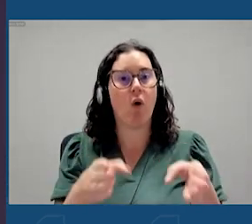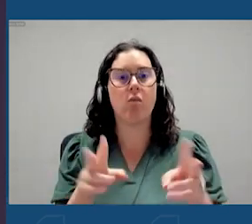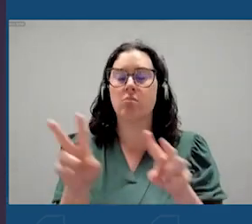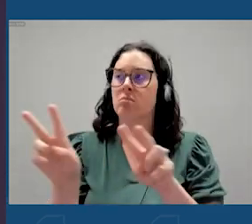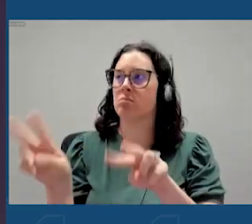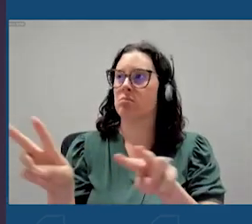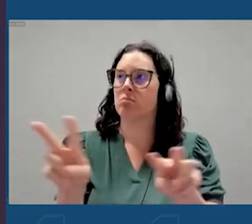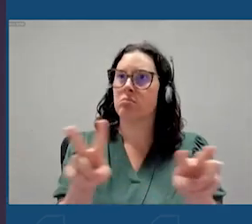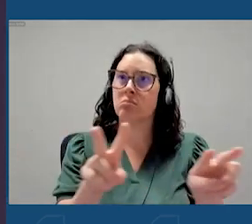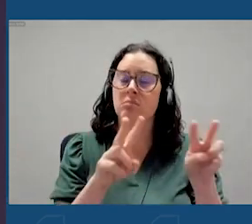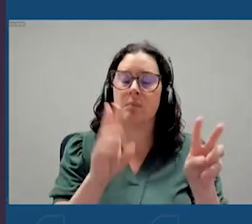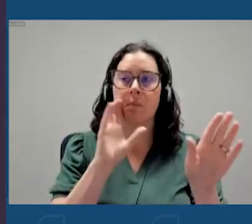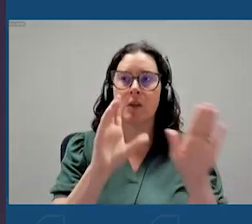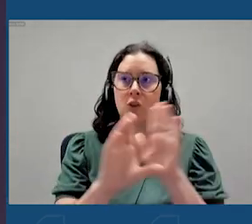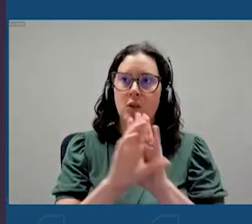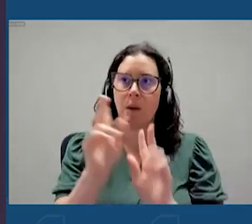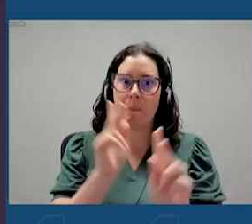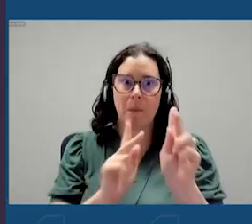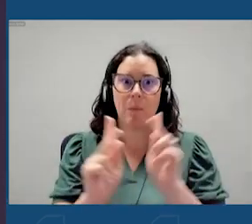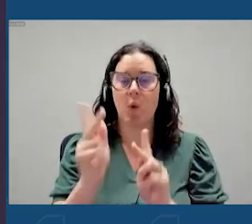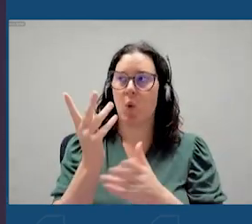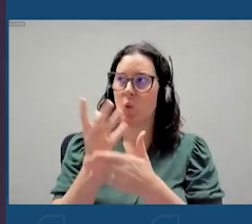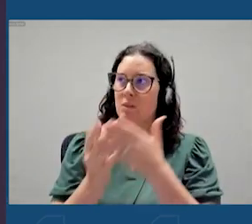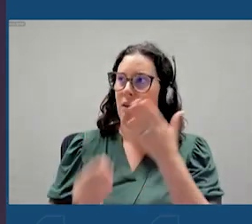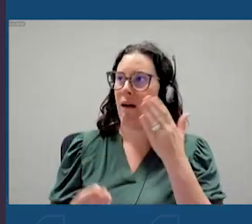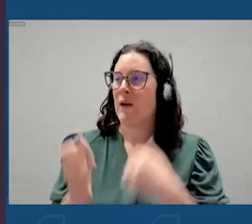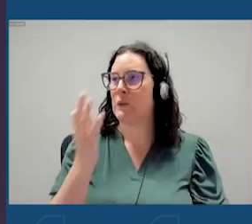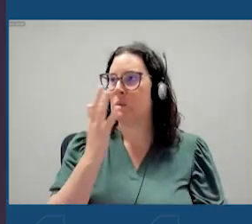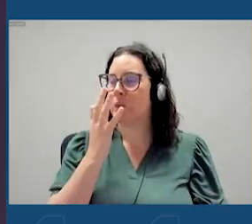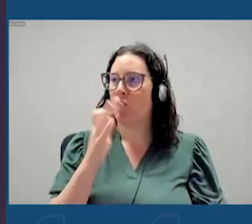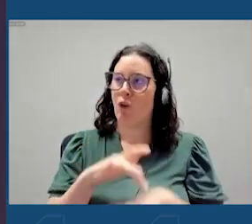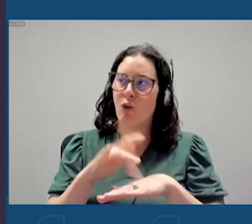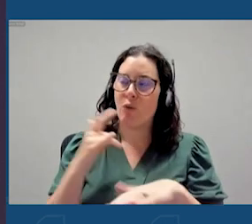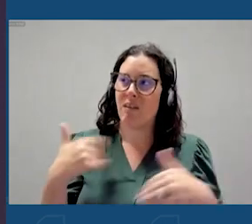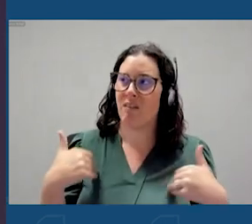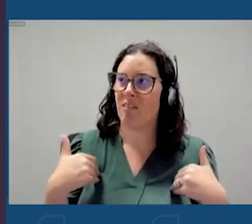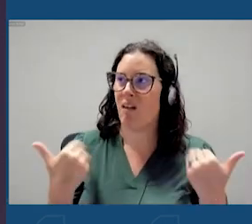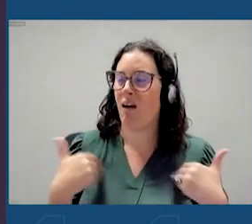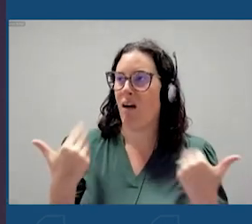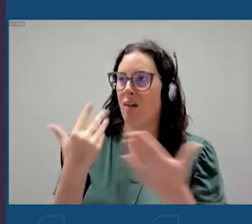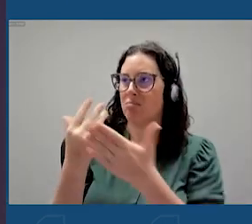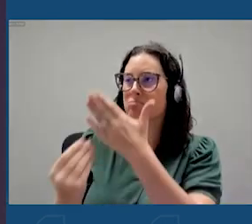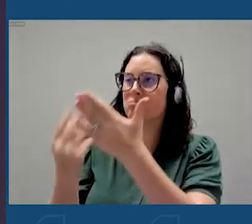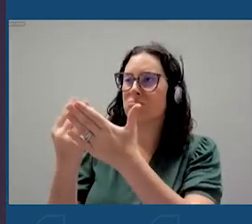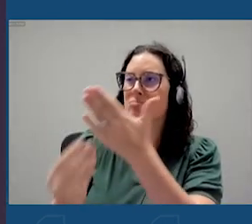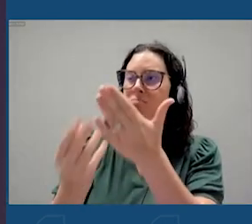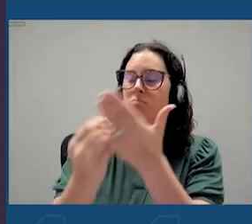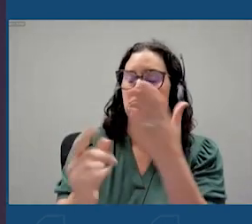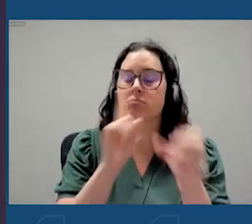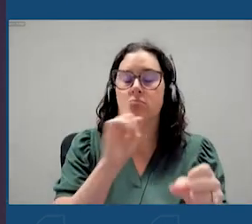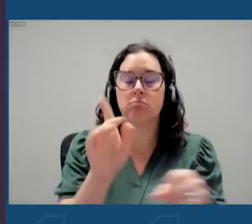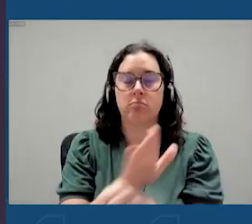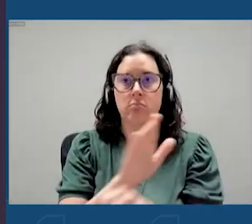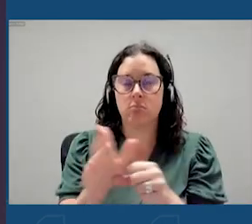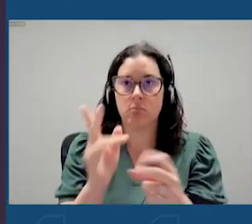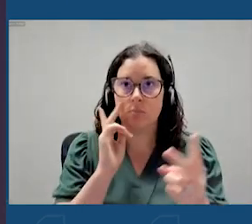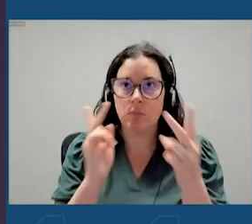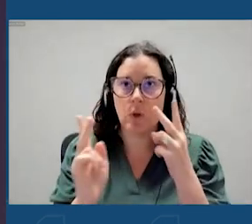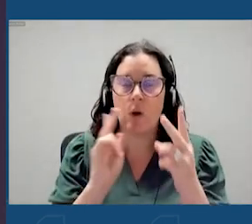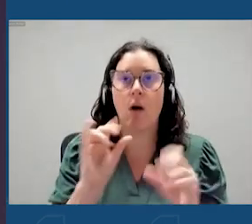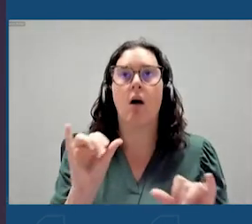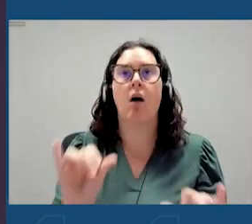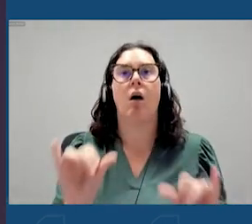with us, lives cut short too soon, it's a visible reminder of how